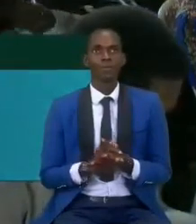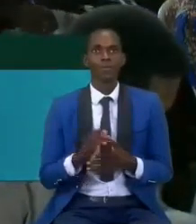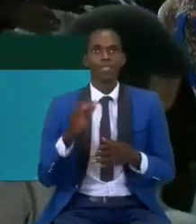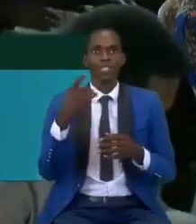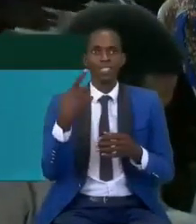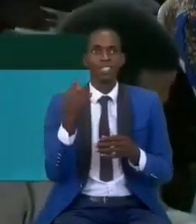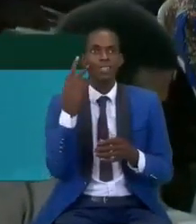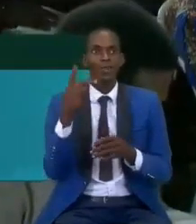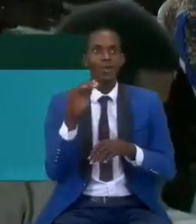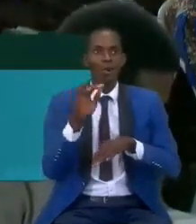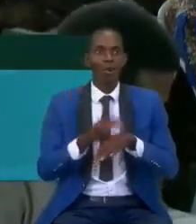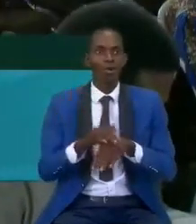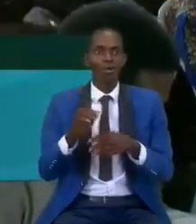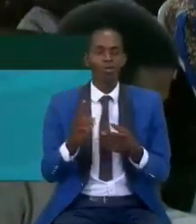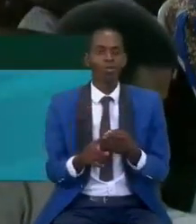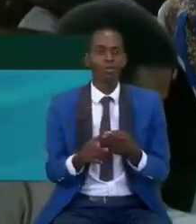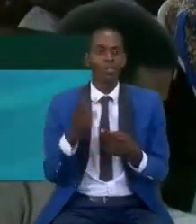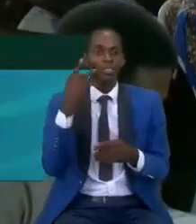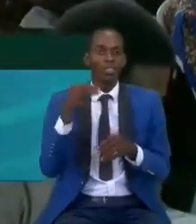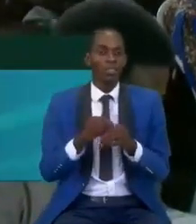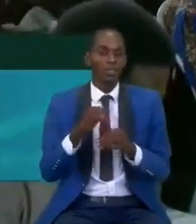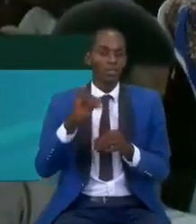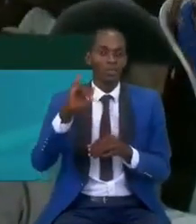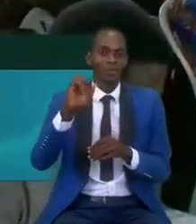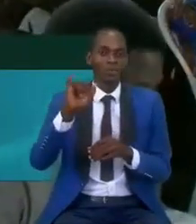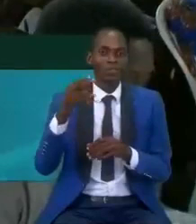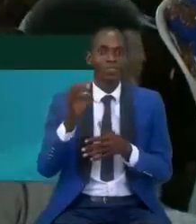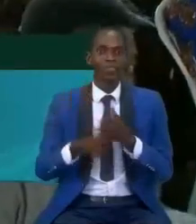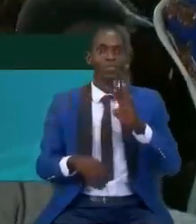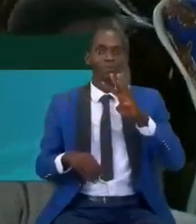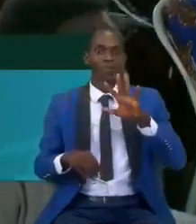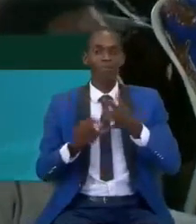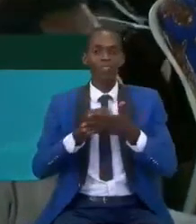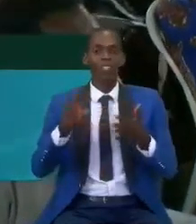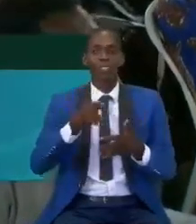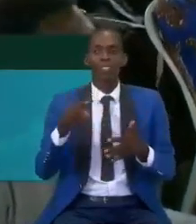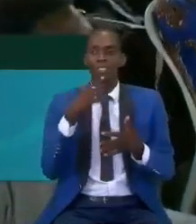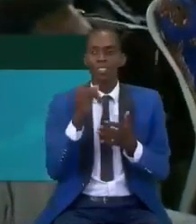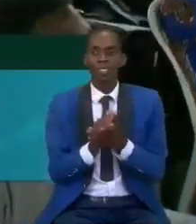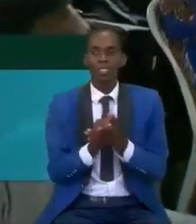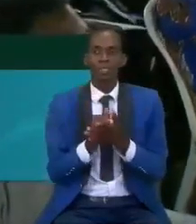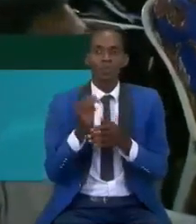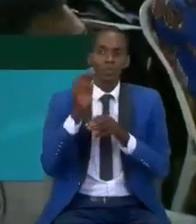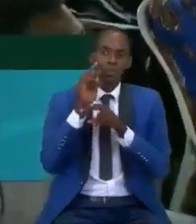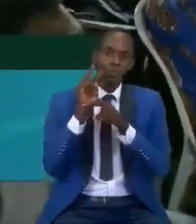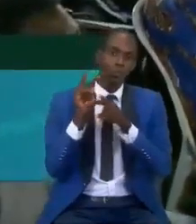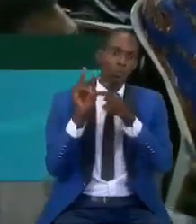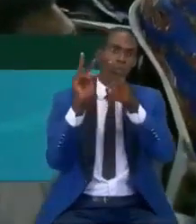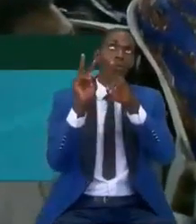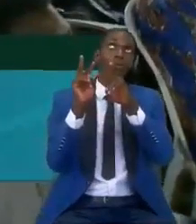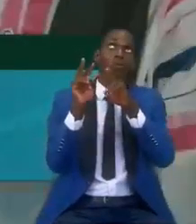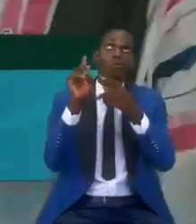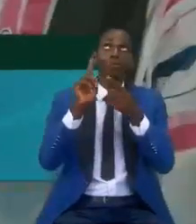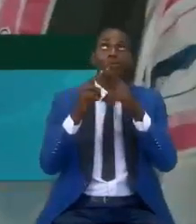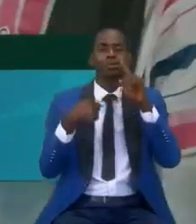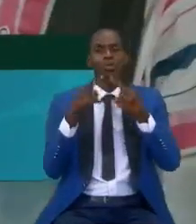22, look unto me. You've looked in other directions, and those personalities you have looked at,